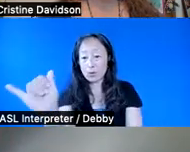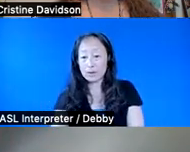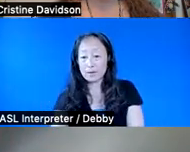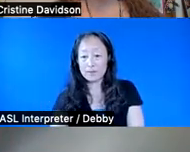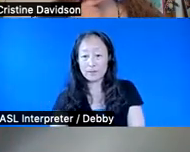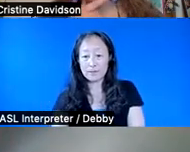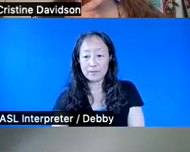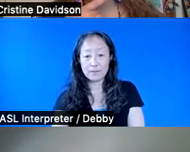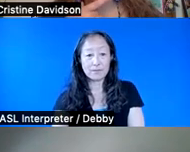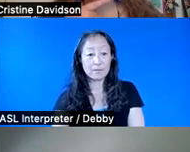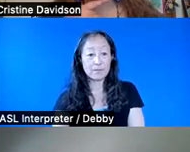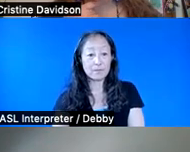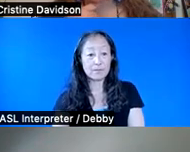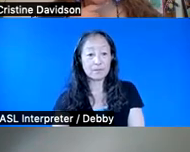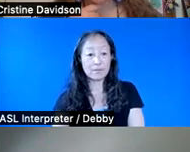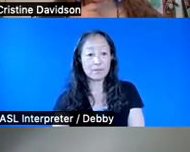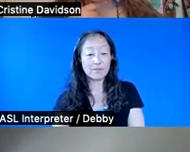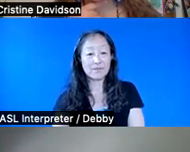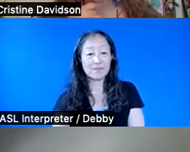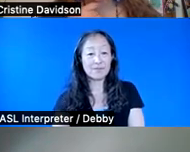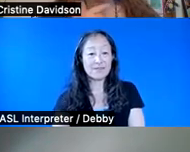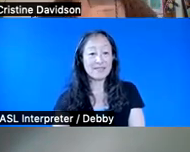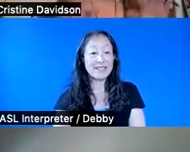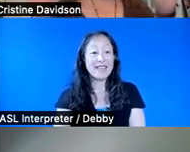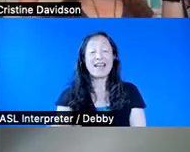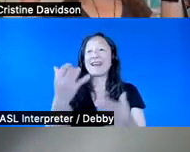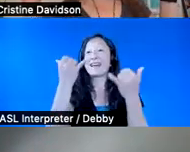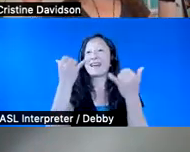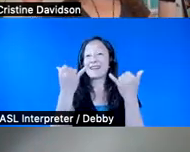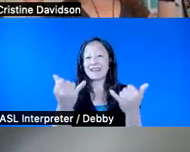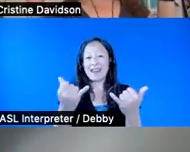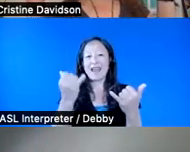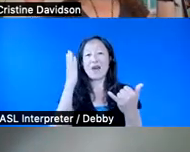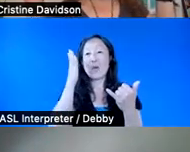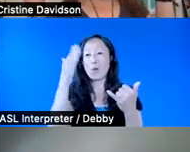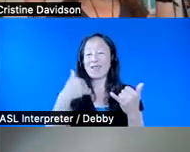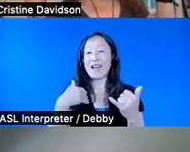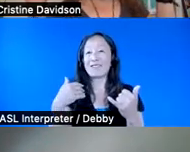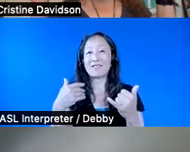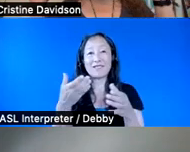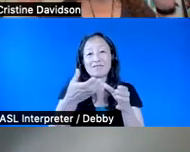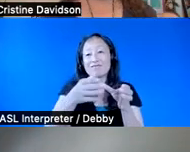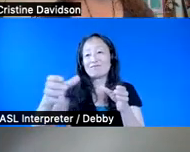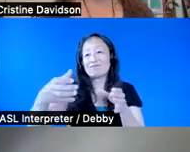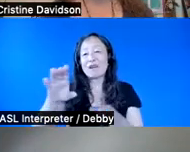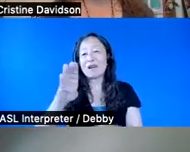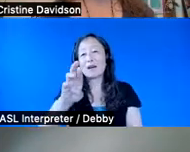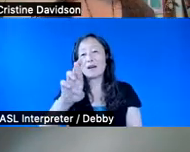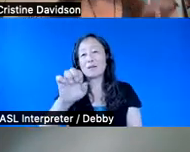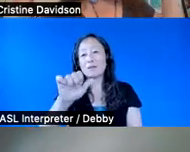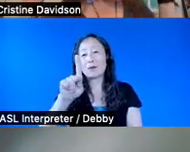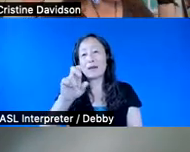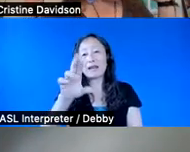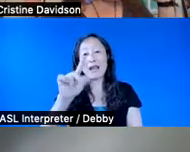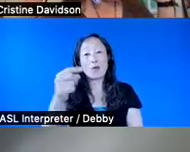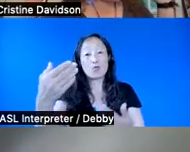the next part is we're going to send you into quick breakout rooms. So everybody, don't worry. Don't worry. I know some folks love them and